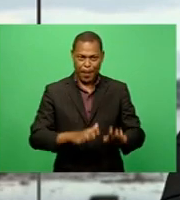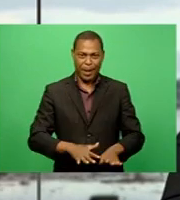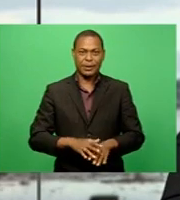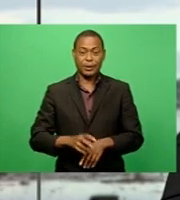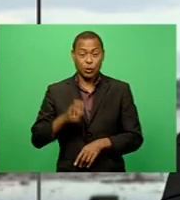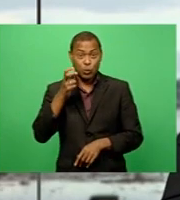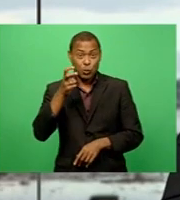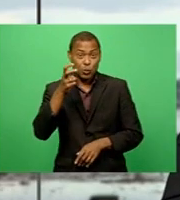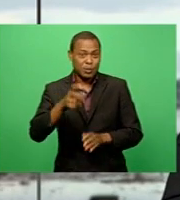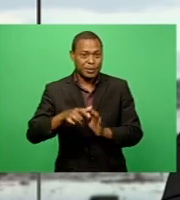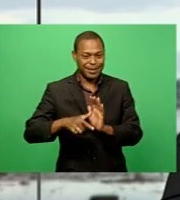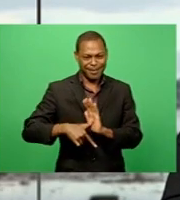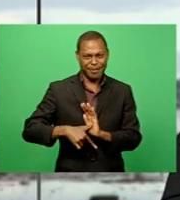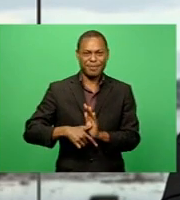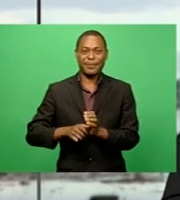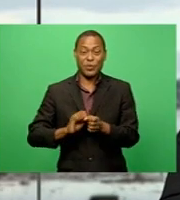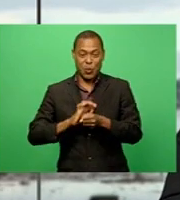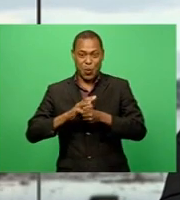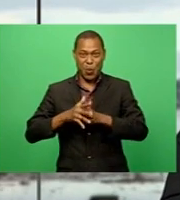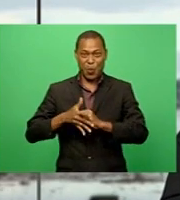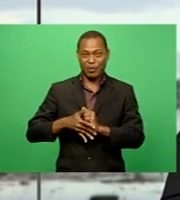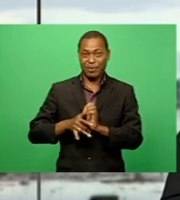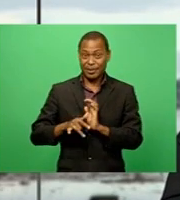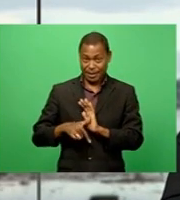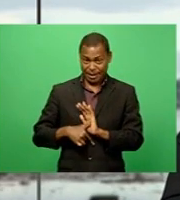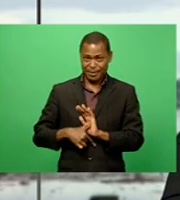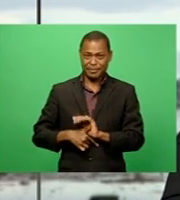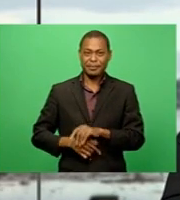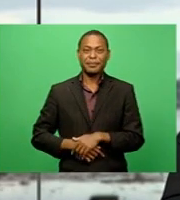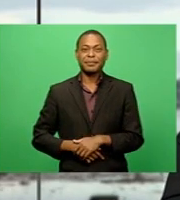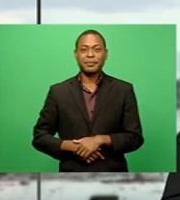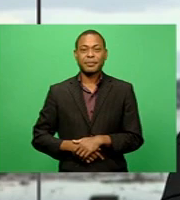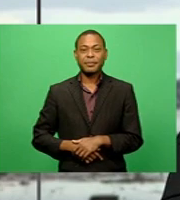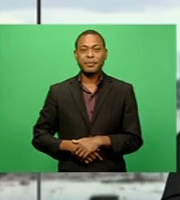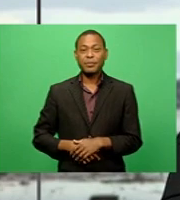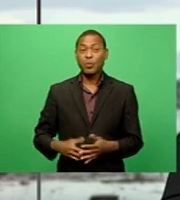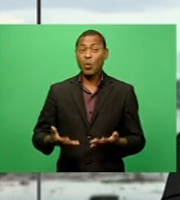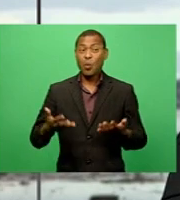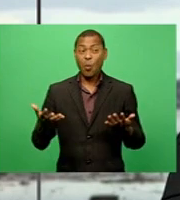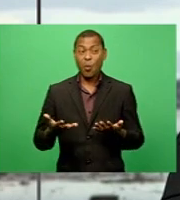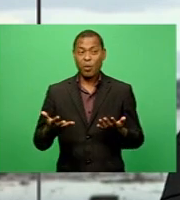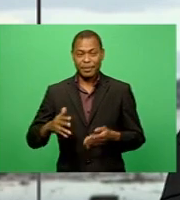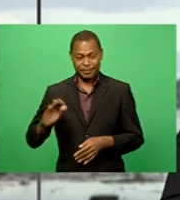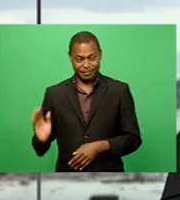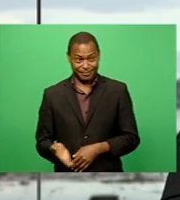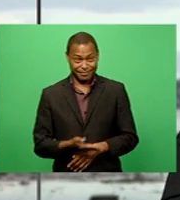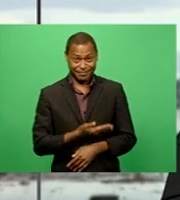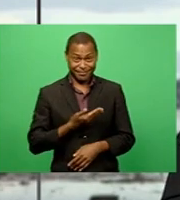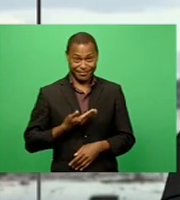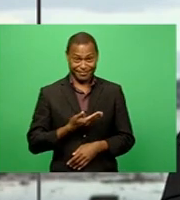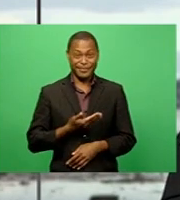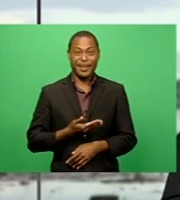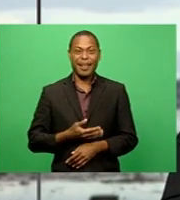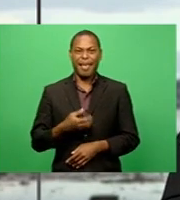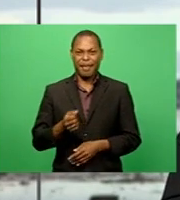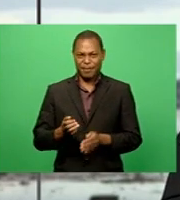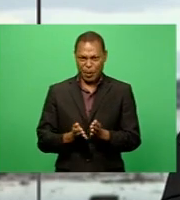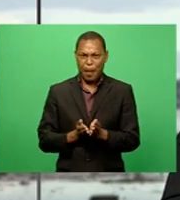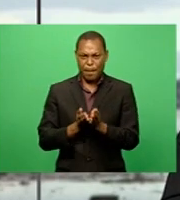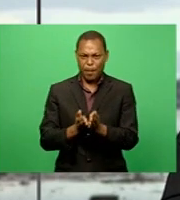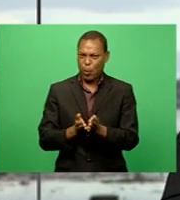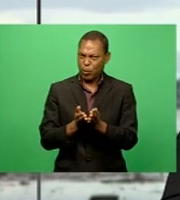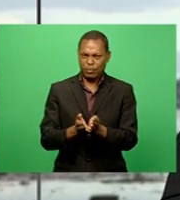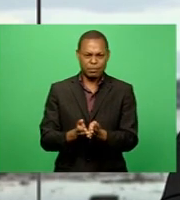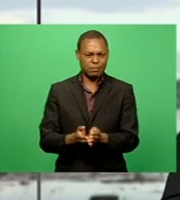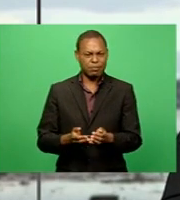were badly impacted by COVID-19. One local business in particular is Captain Cook Cruises, which has garnered a huge number of bookings